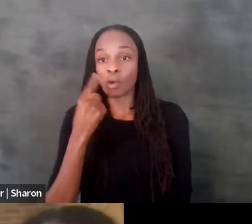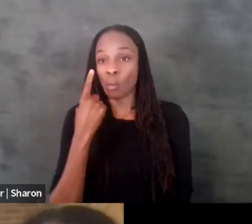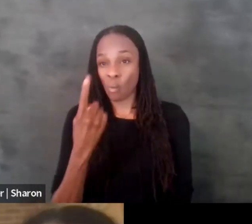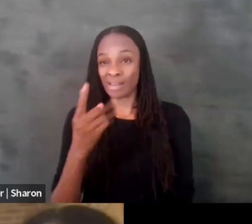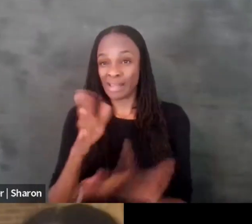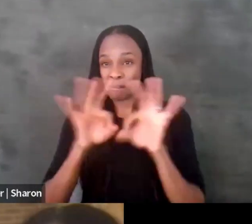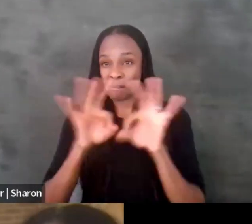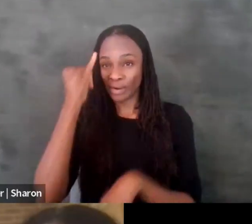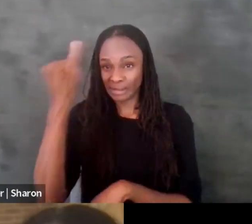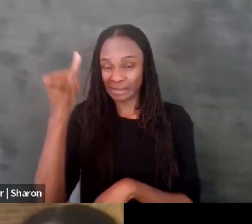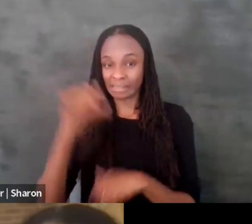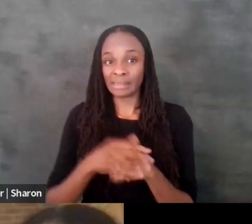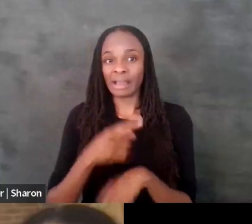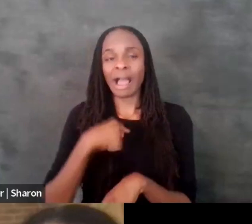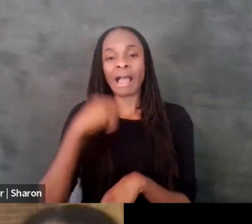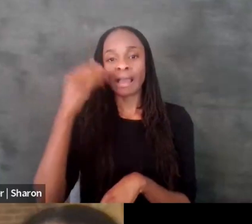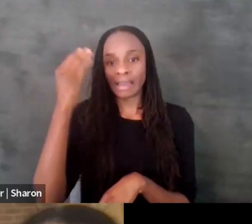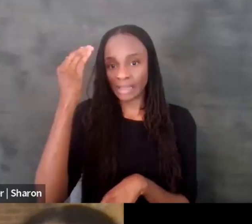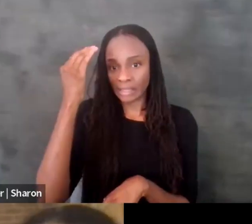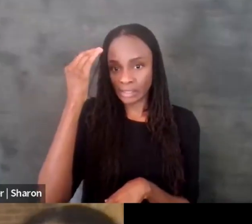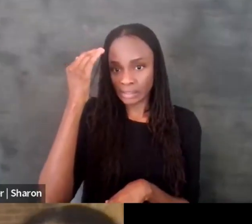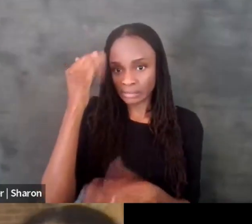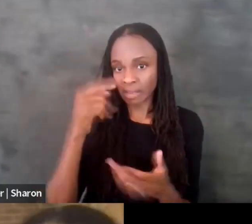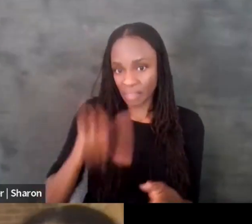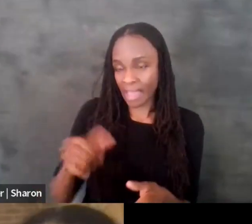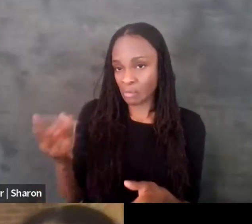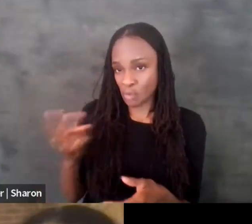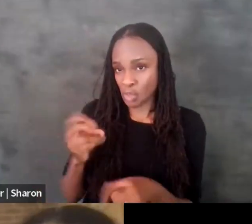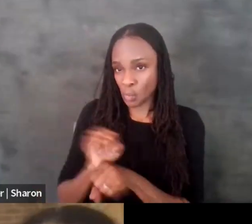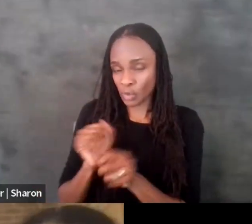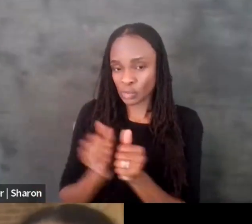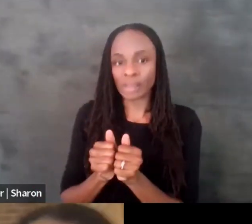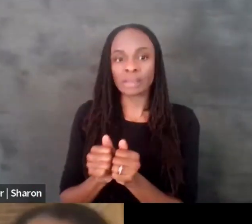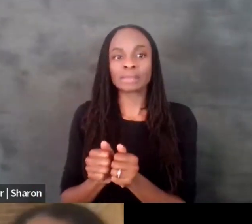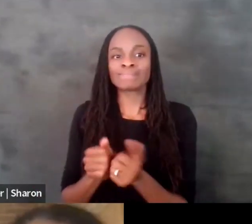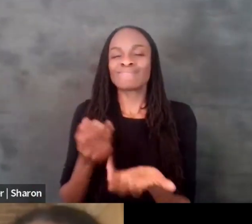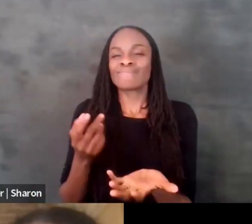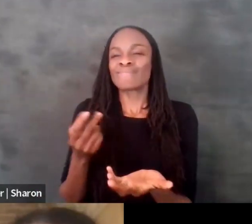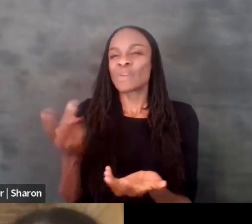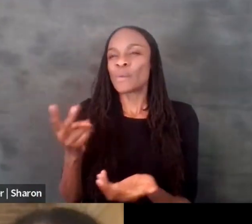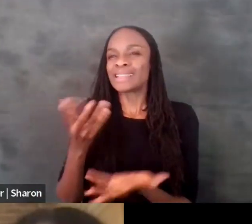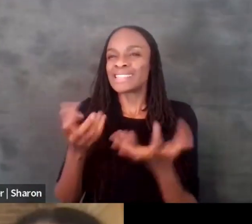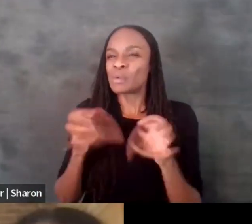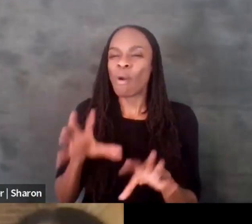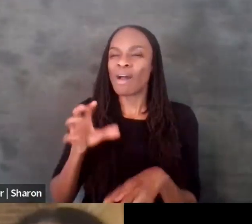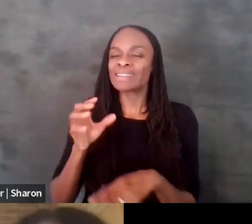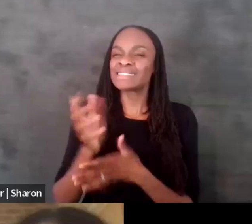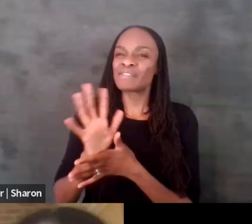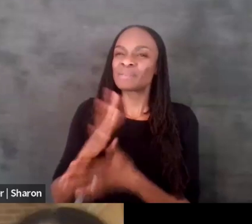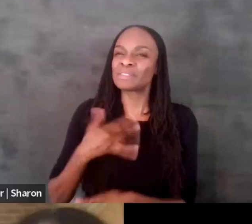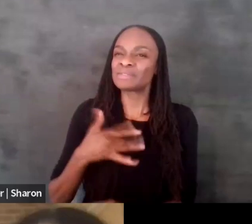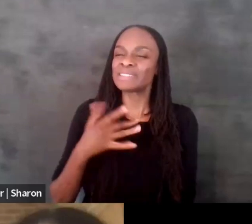that Anu and I worked with Mm, was that we did not want the film to be didactic.